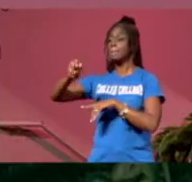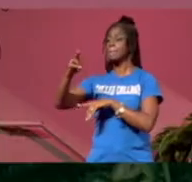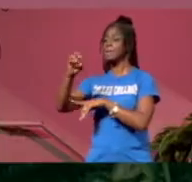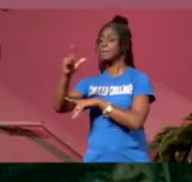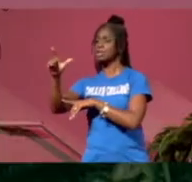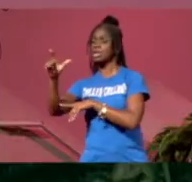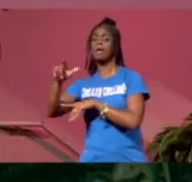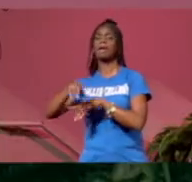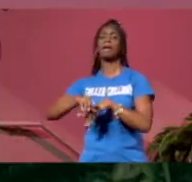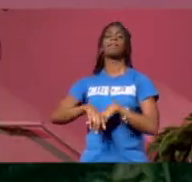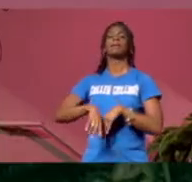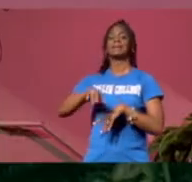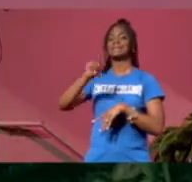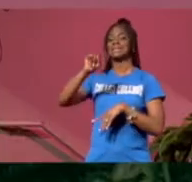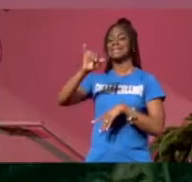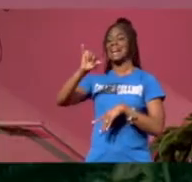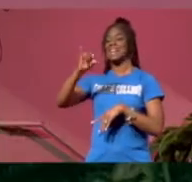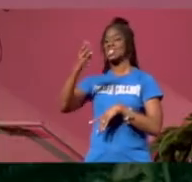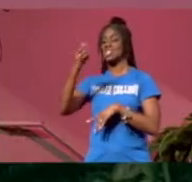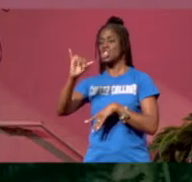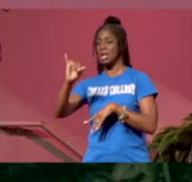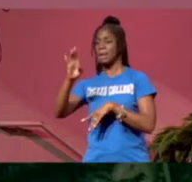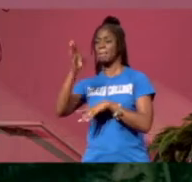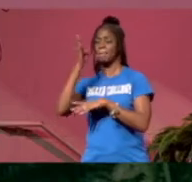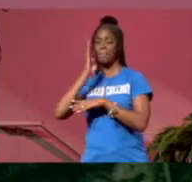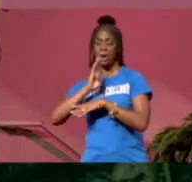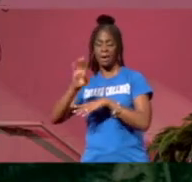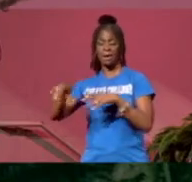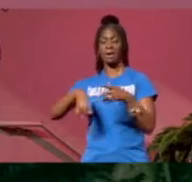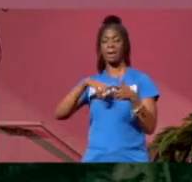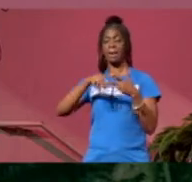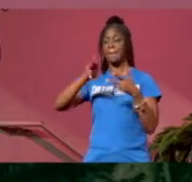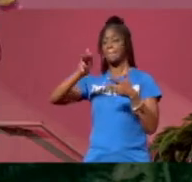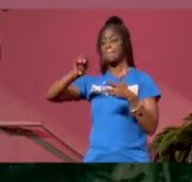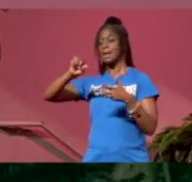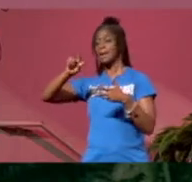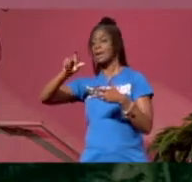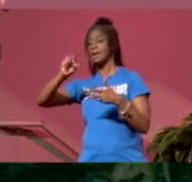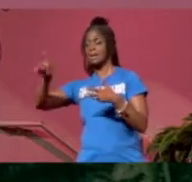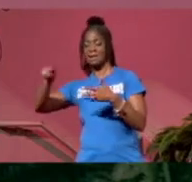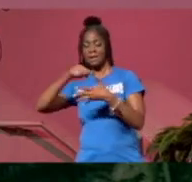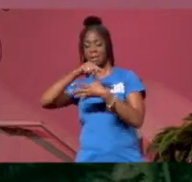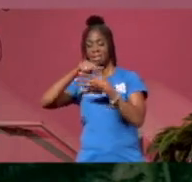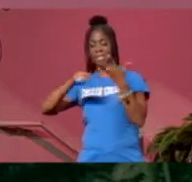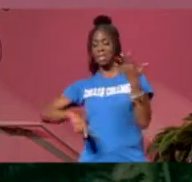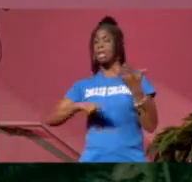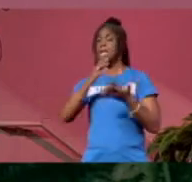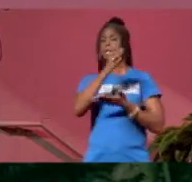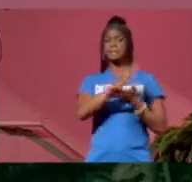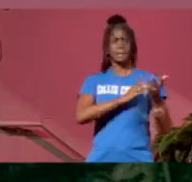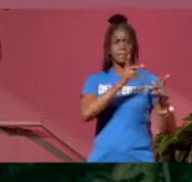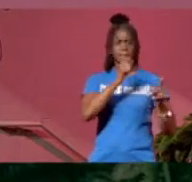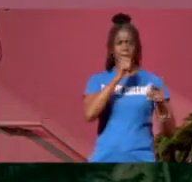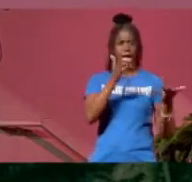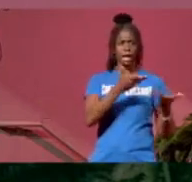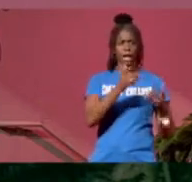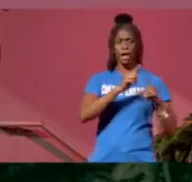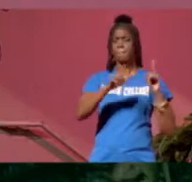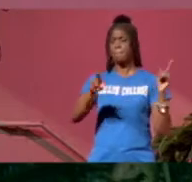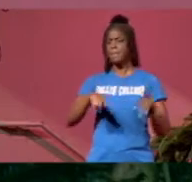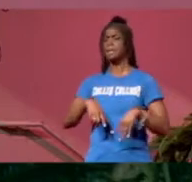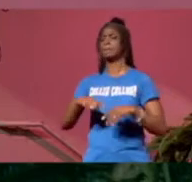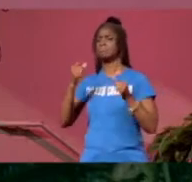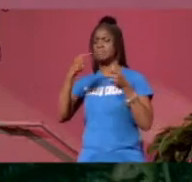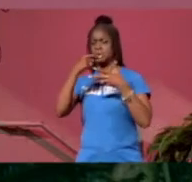Chris Henderson, Brother Malik, Sister Gail Jones. All those of you, some of them who are not here, our Ashanti leader, Sister Ali, Sister Monique, Brother